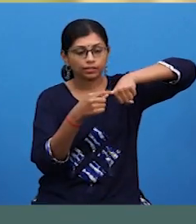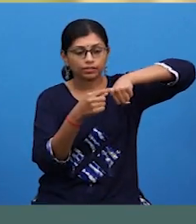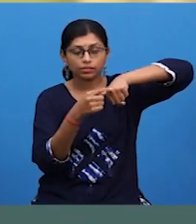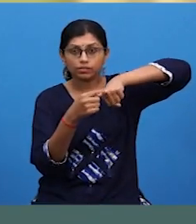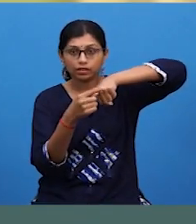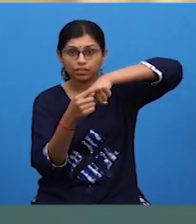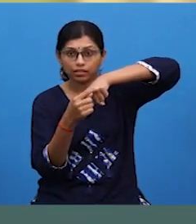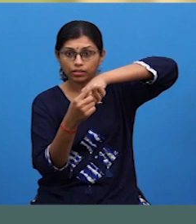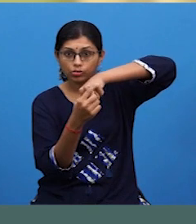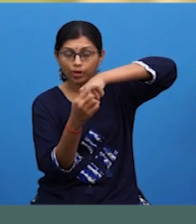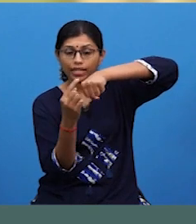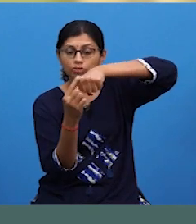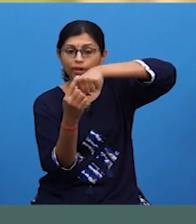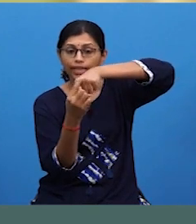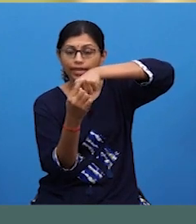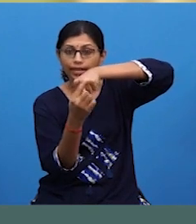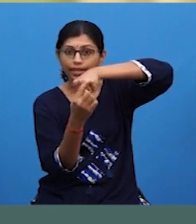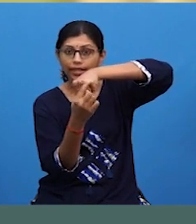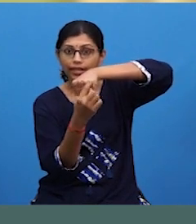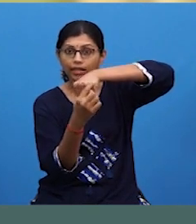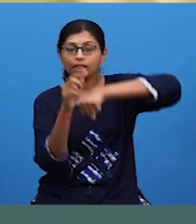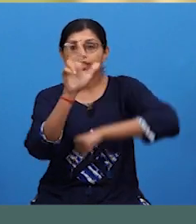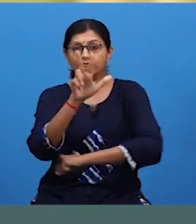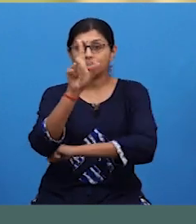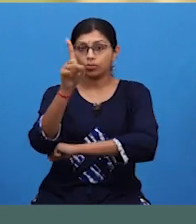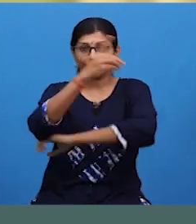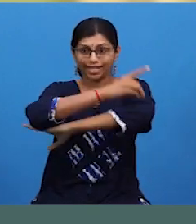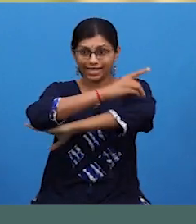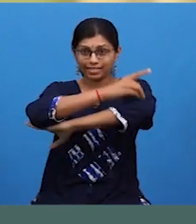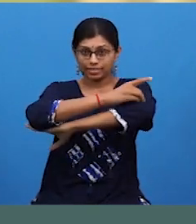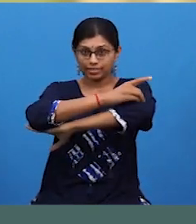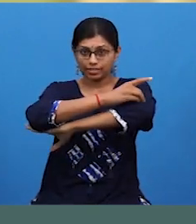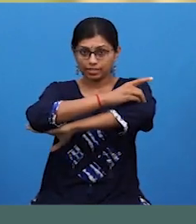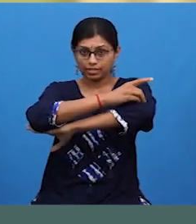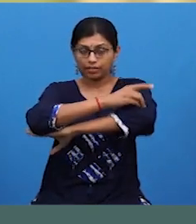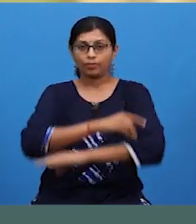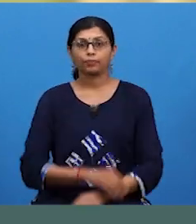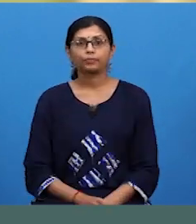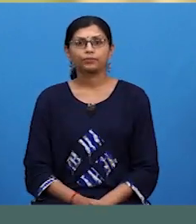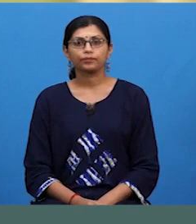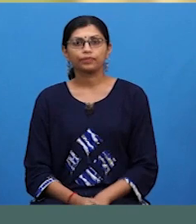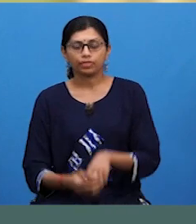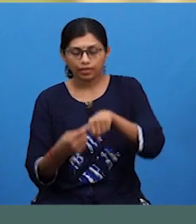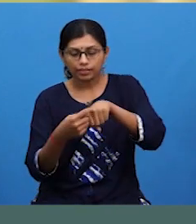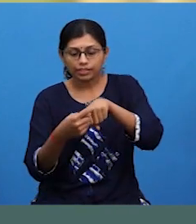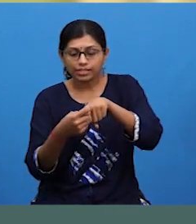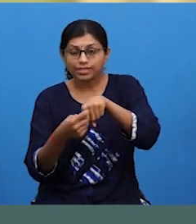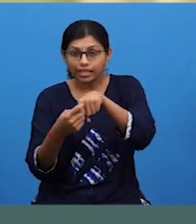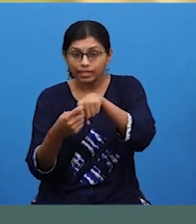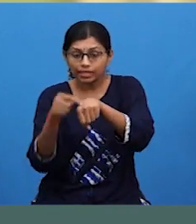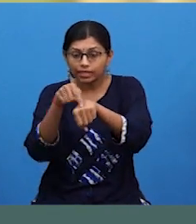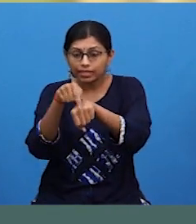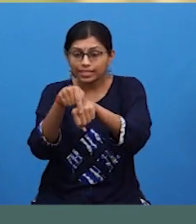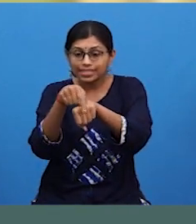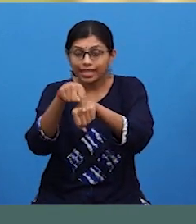knuckles here means that there are 31 days, while the inner point